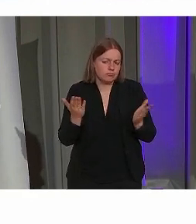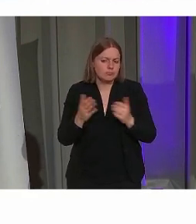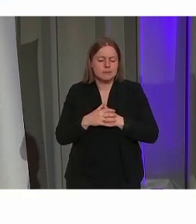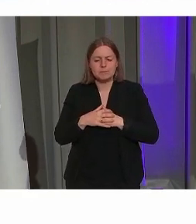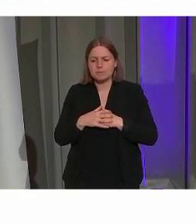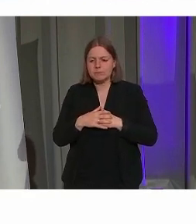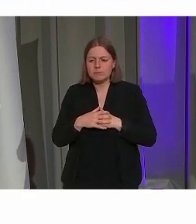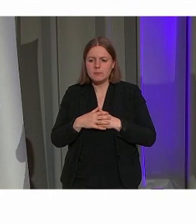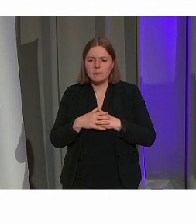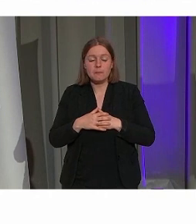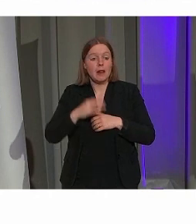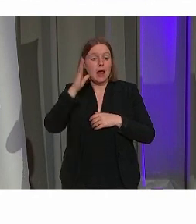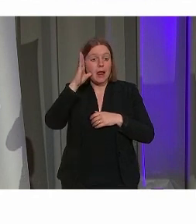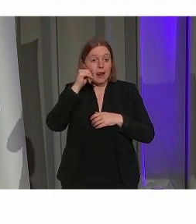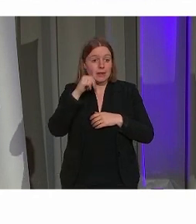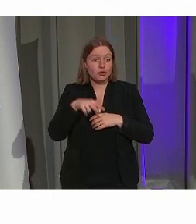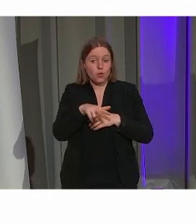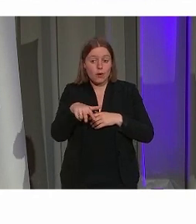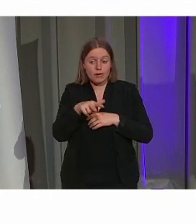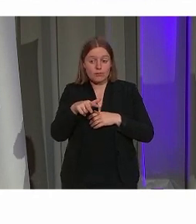for them or not. Well,